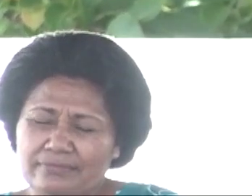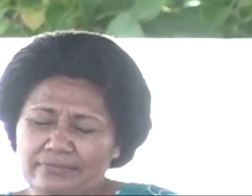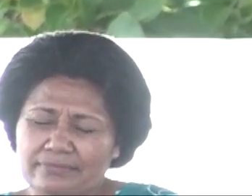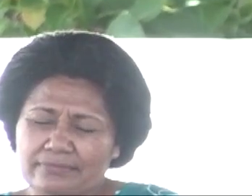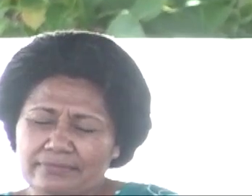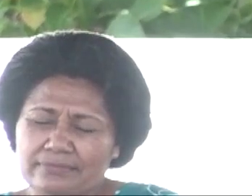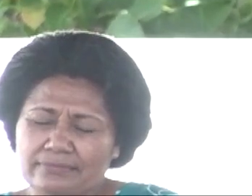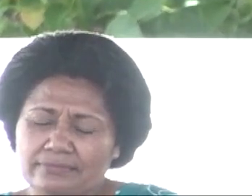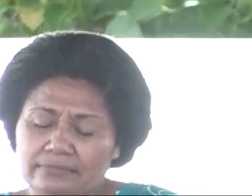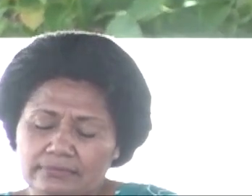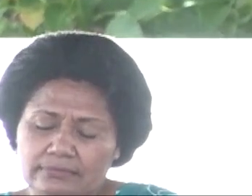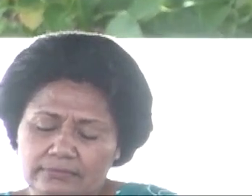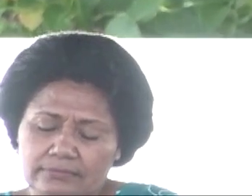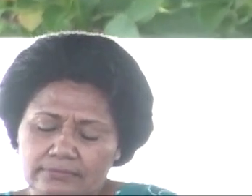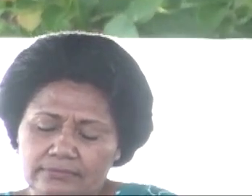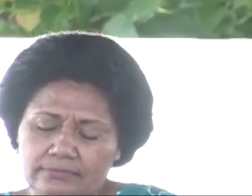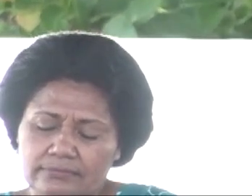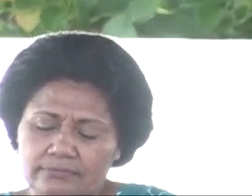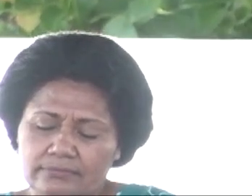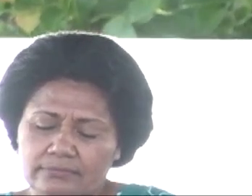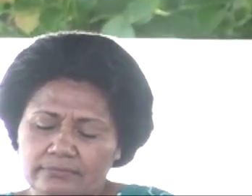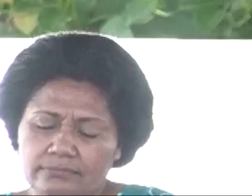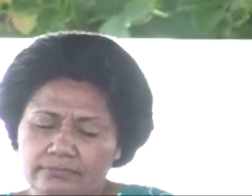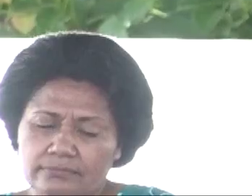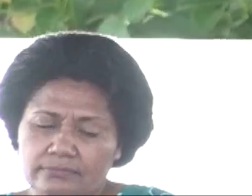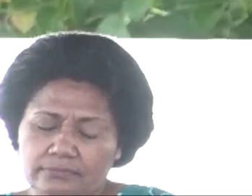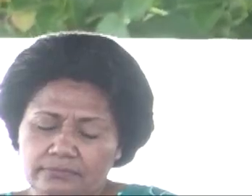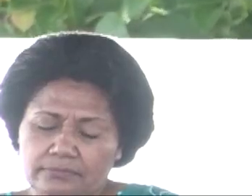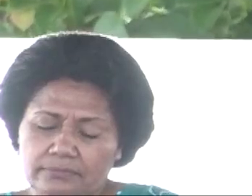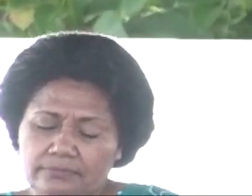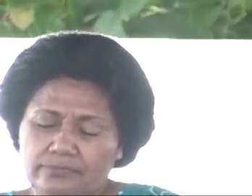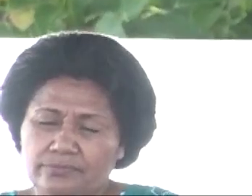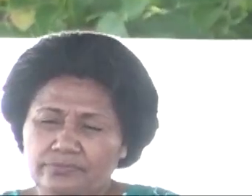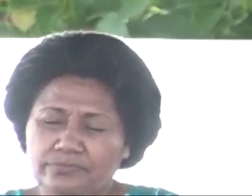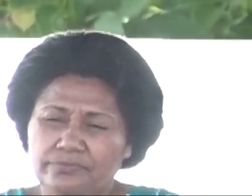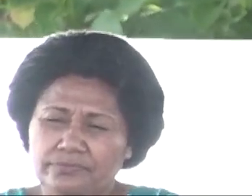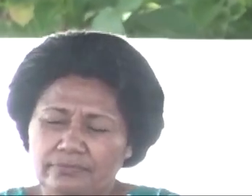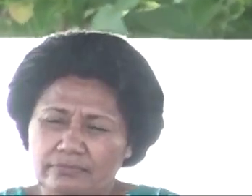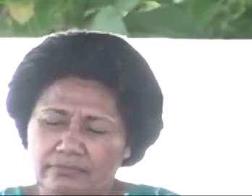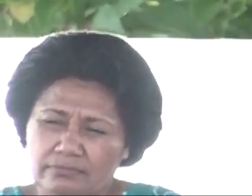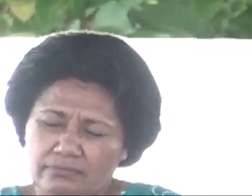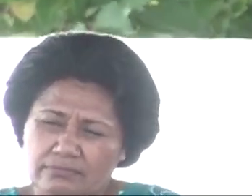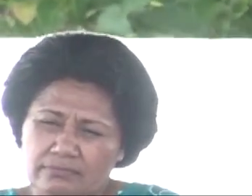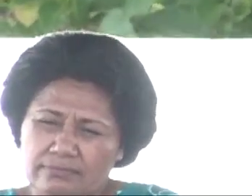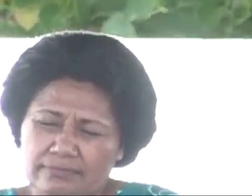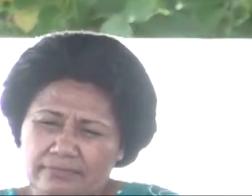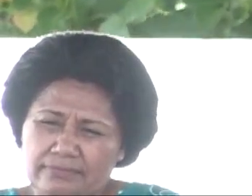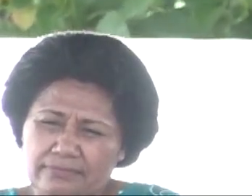various circumstances we go through in life are not by incident, but orchestrated or allowed by